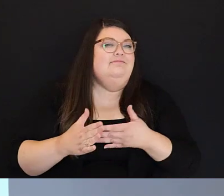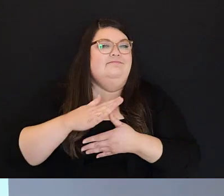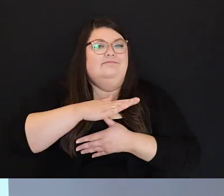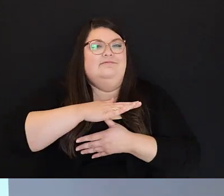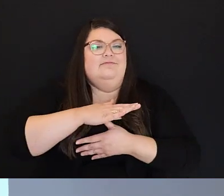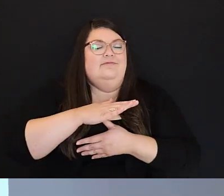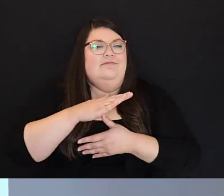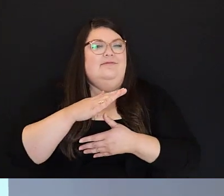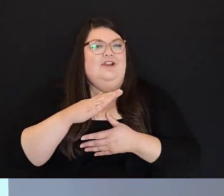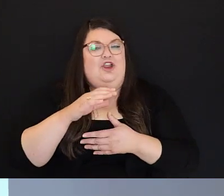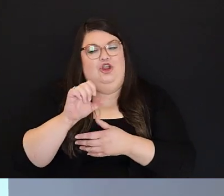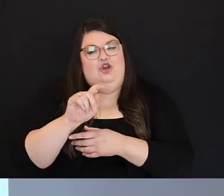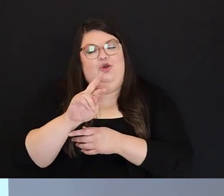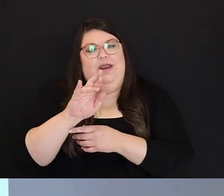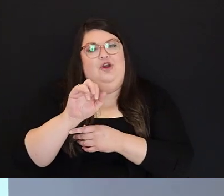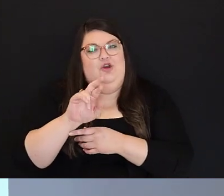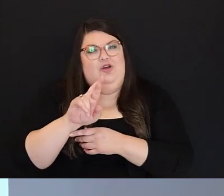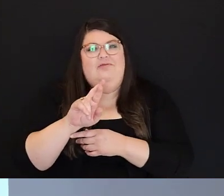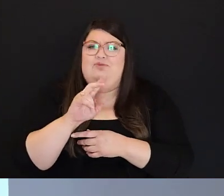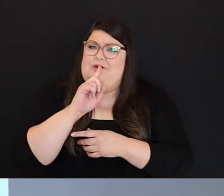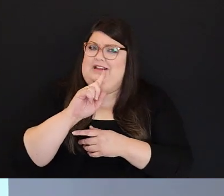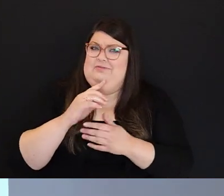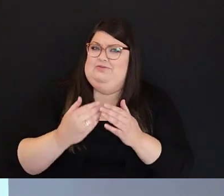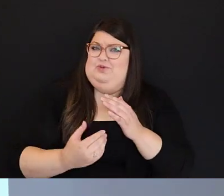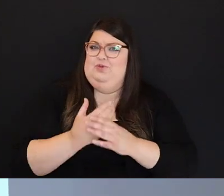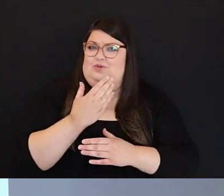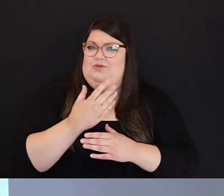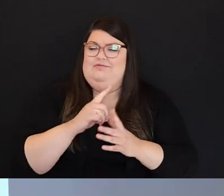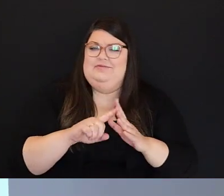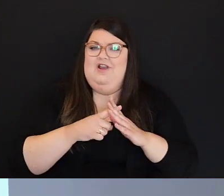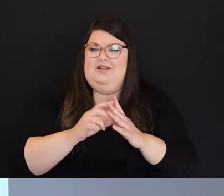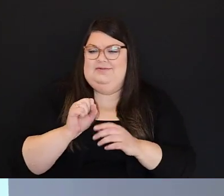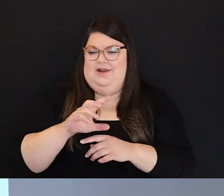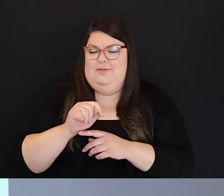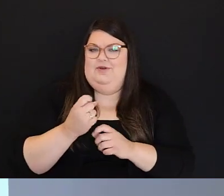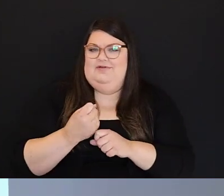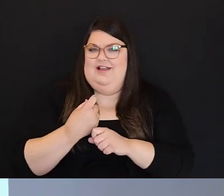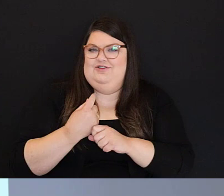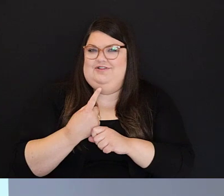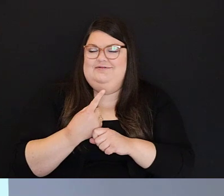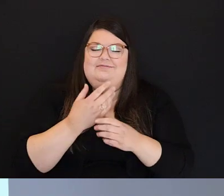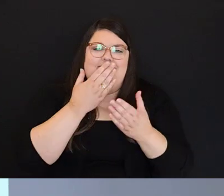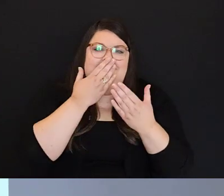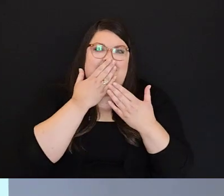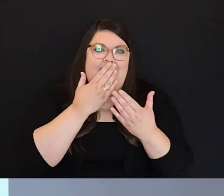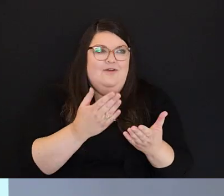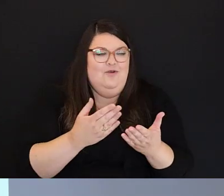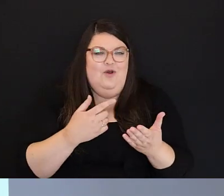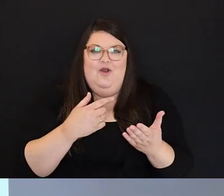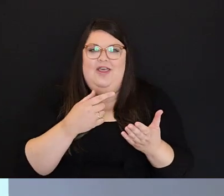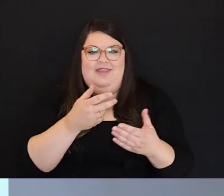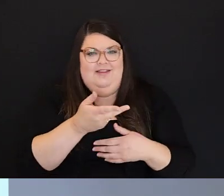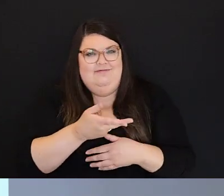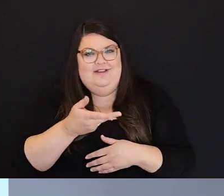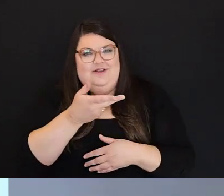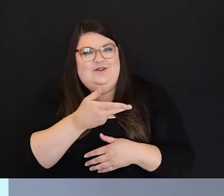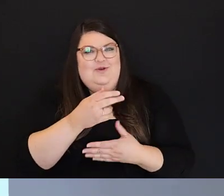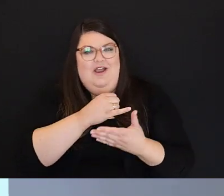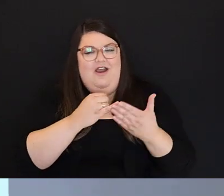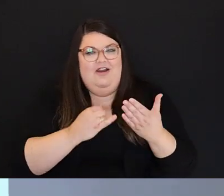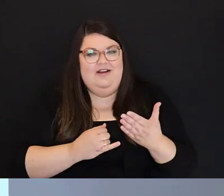pretty fresh. I started here in September of last year. And I feel so thankful that these three